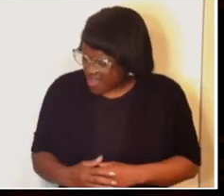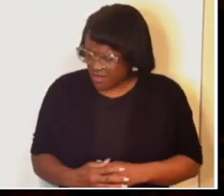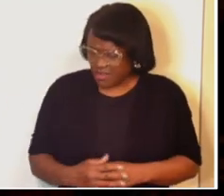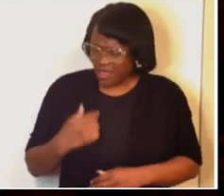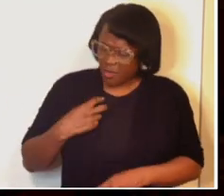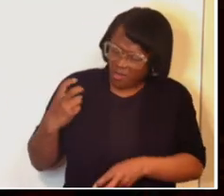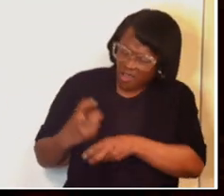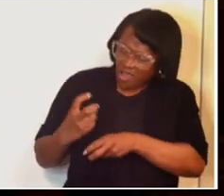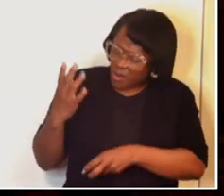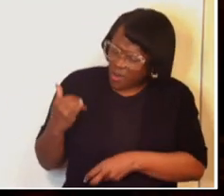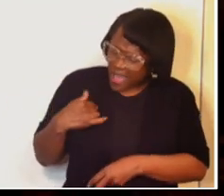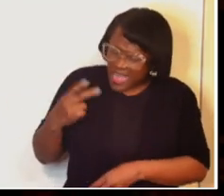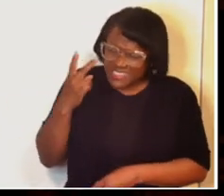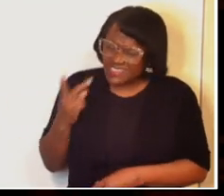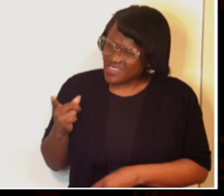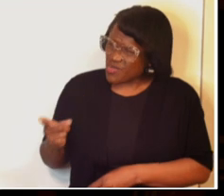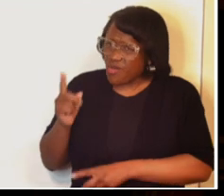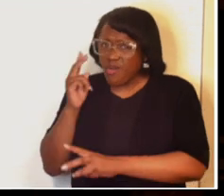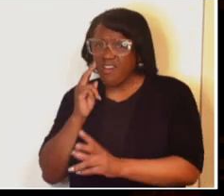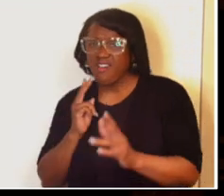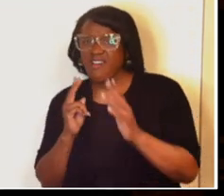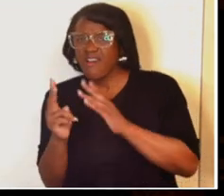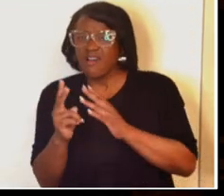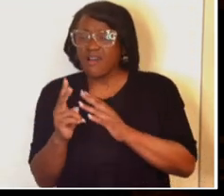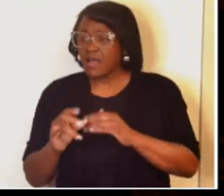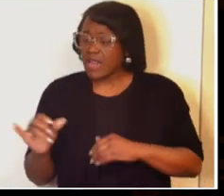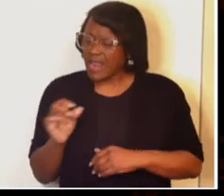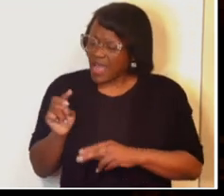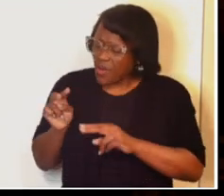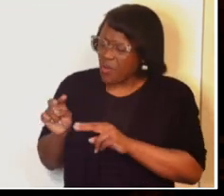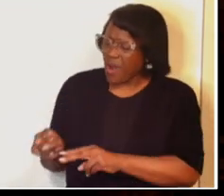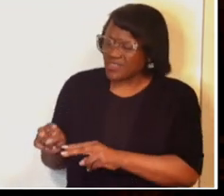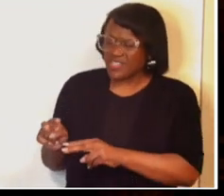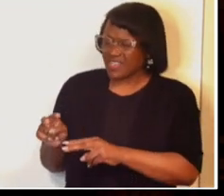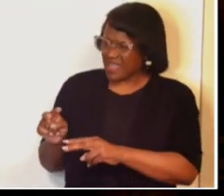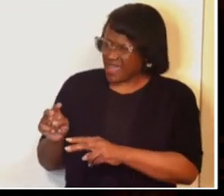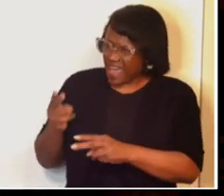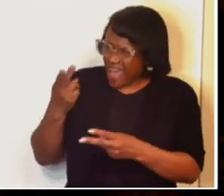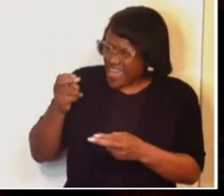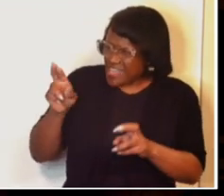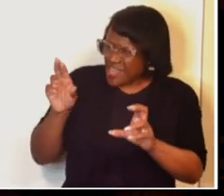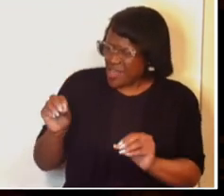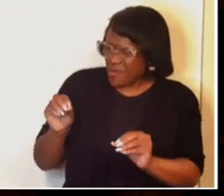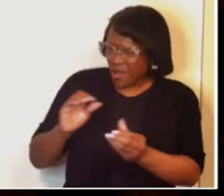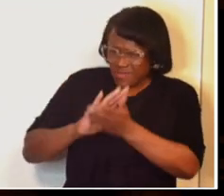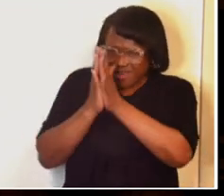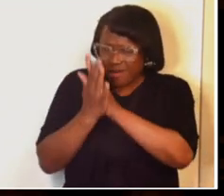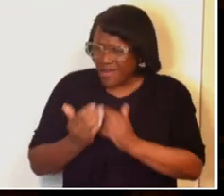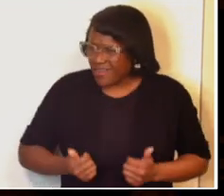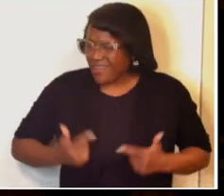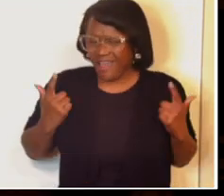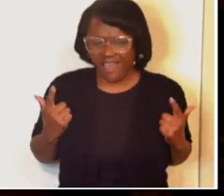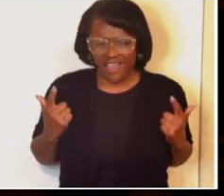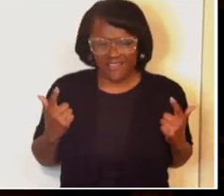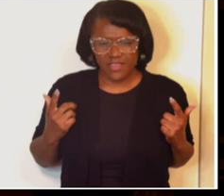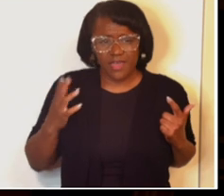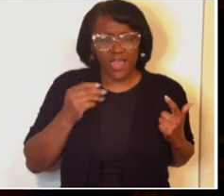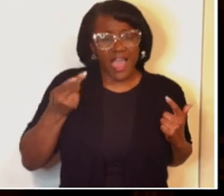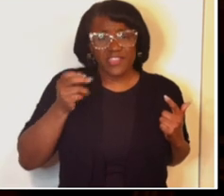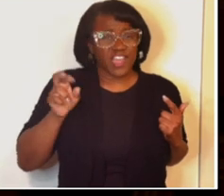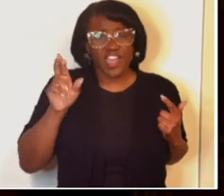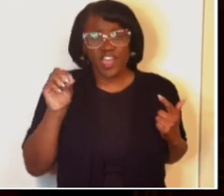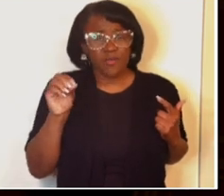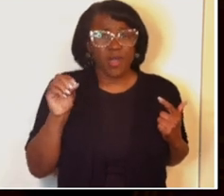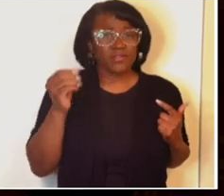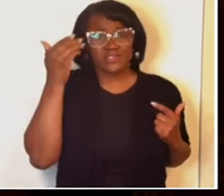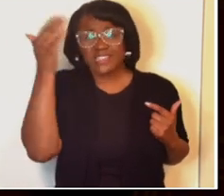because I see so much in you. It's like watching a comic book character hero come to life and the hero doesn't realize how powerful he is